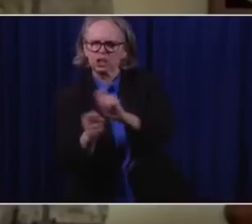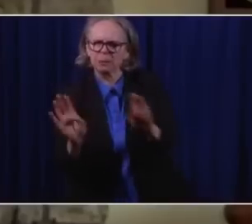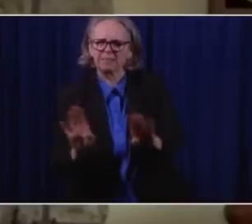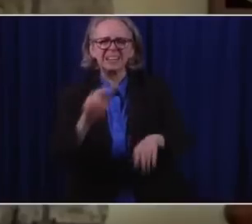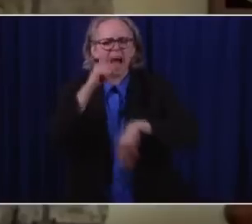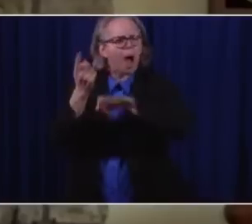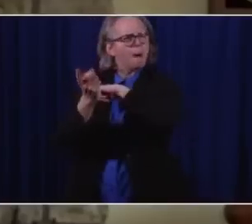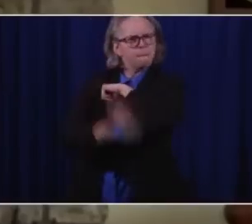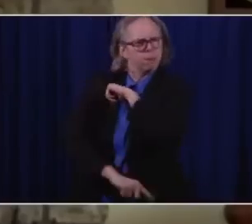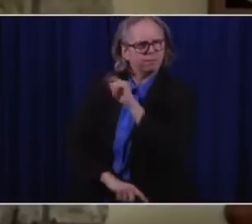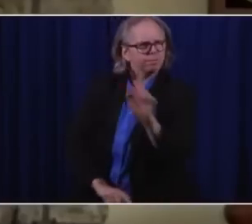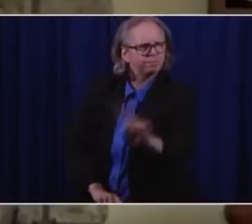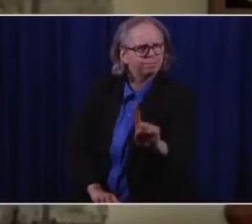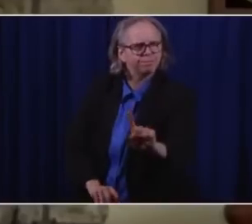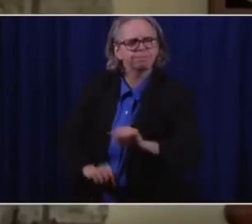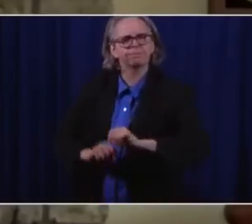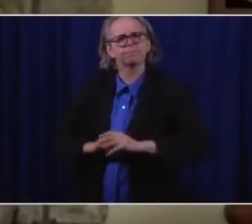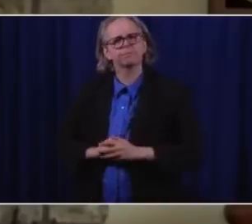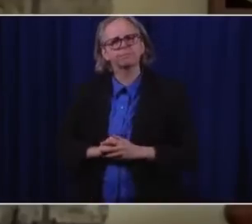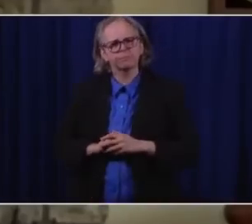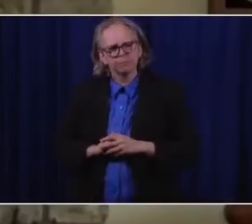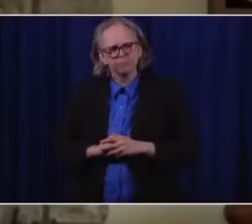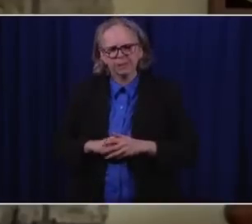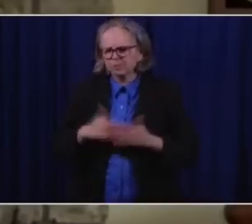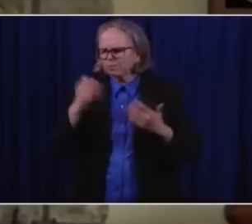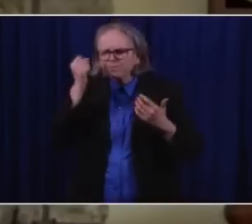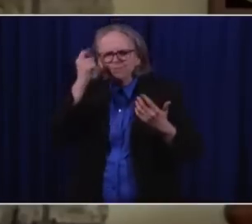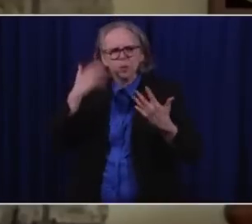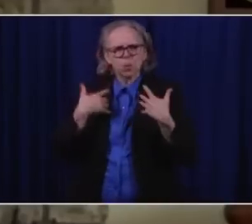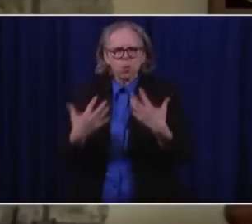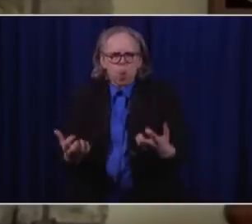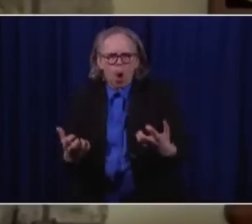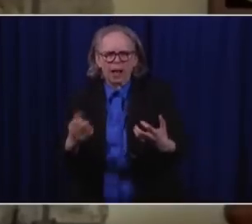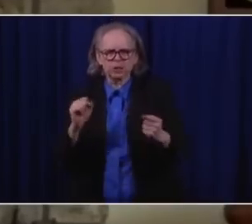punitive thing, but it's trying to set the, you know, what the right